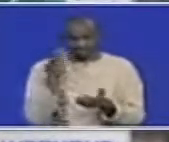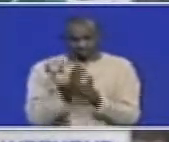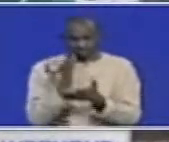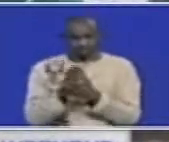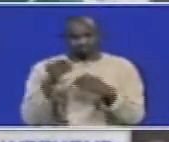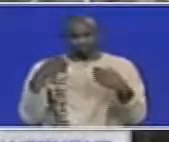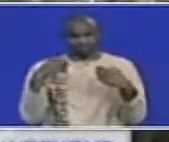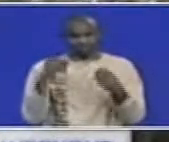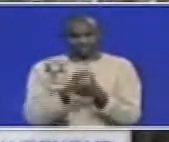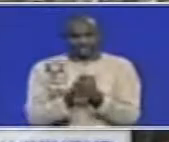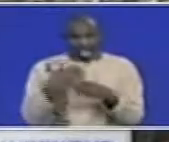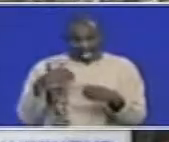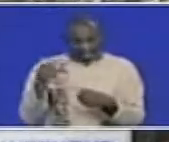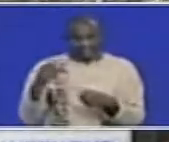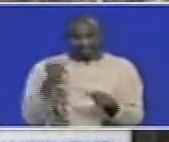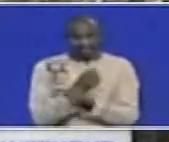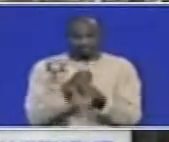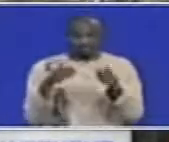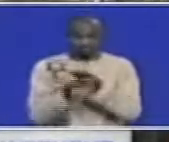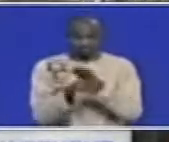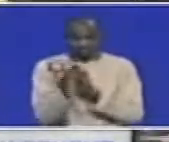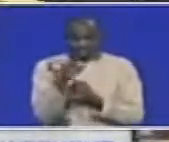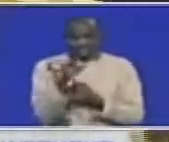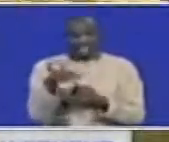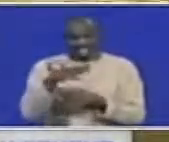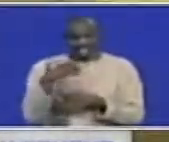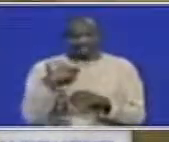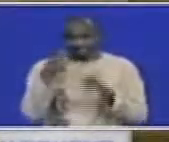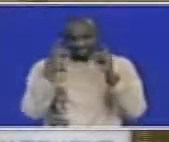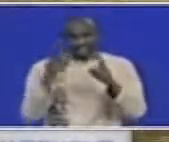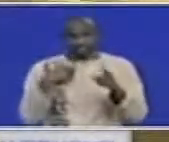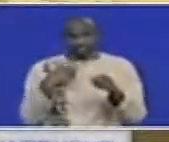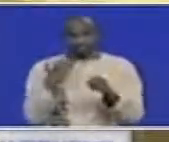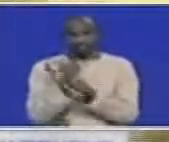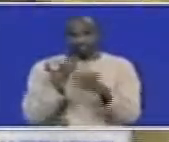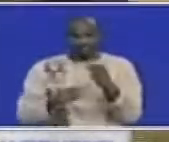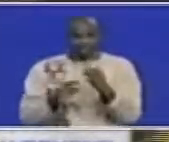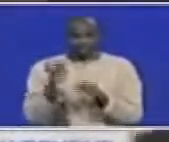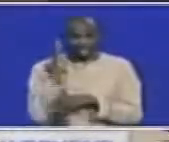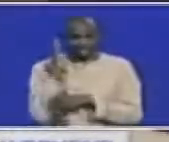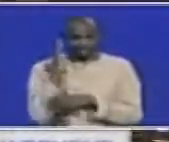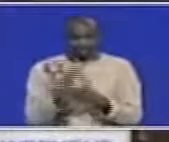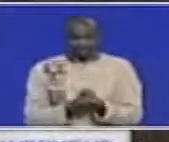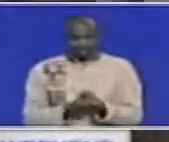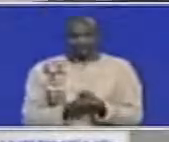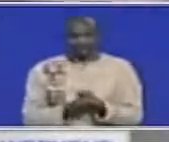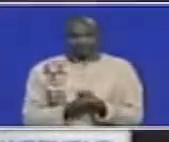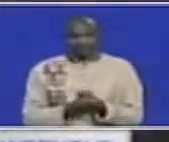here. And when others could not access the highly guarded area, they decided to preach to the guards.